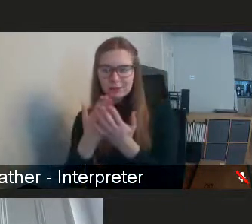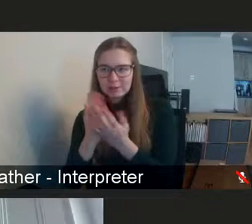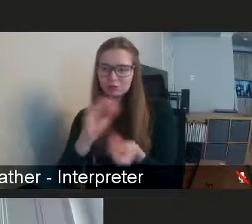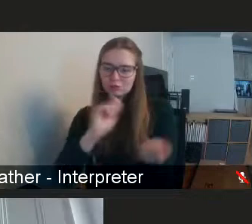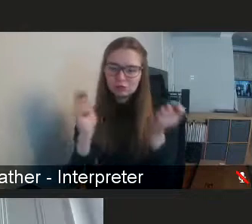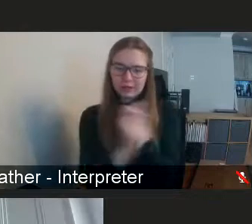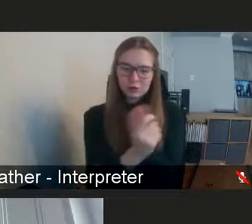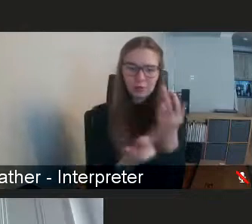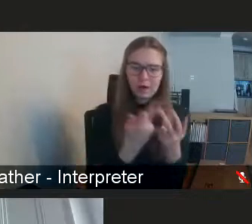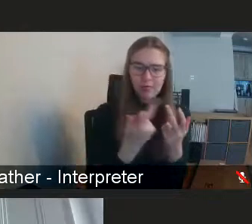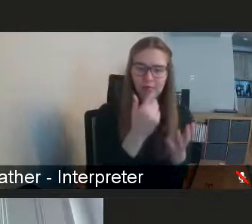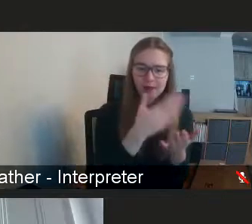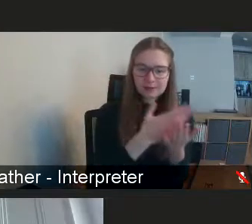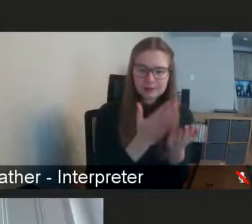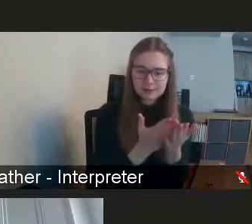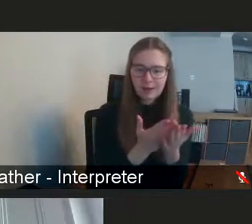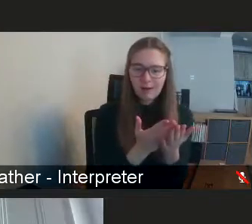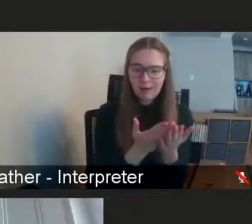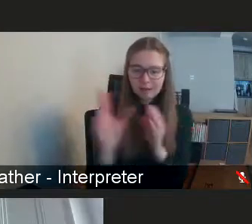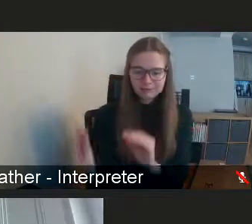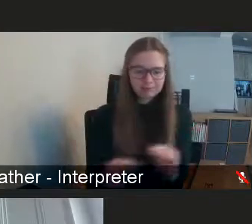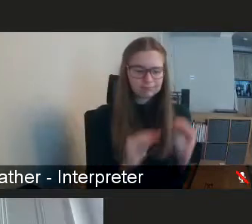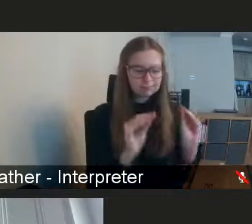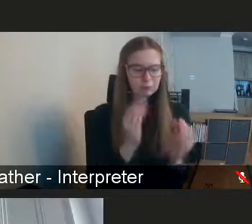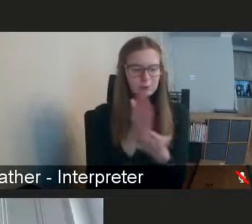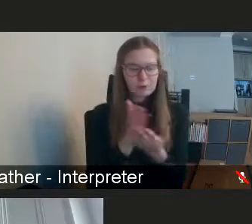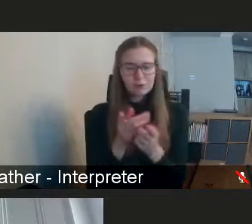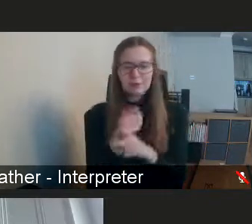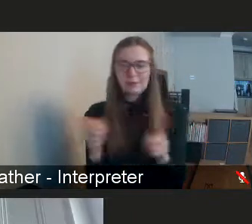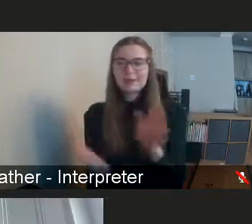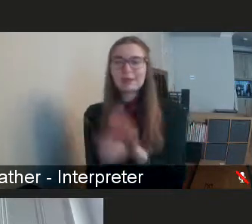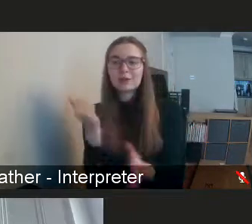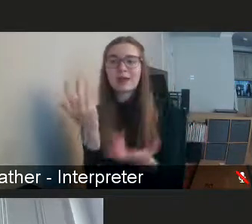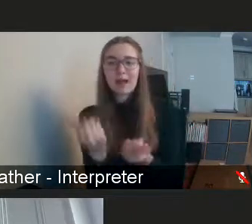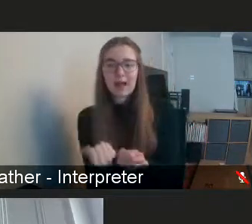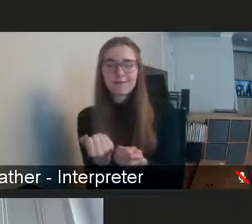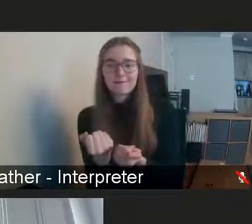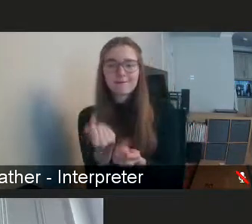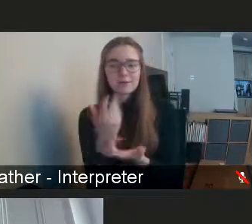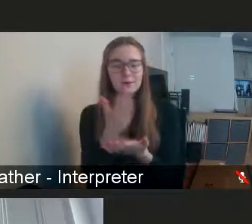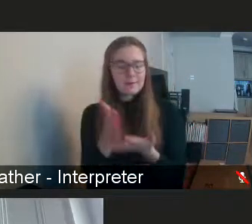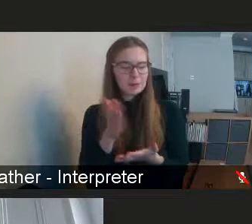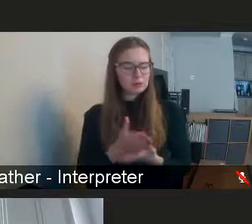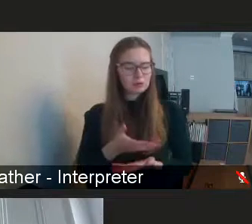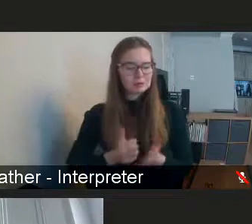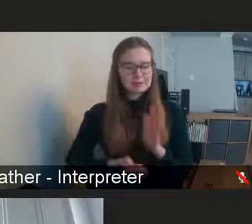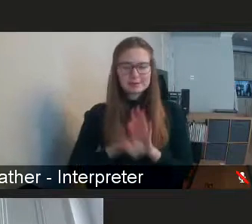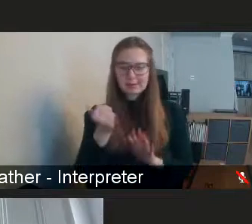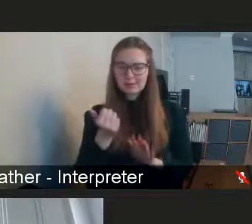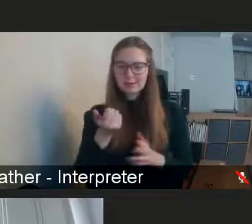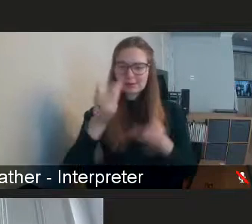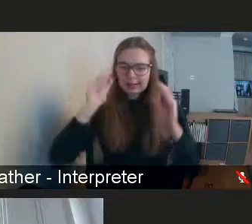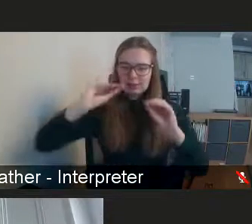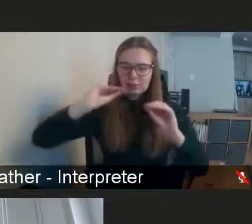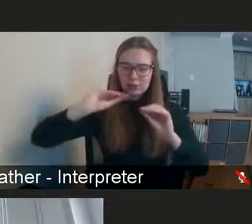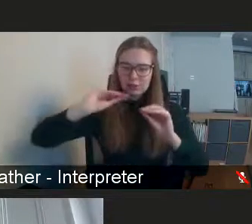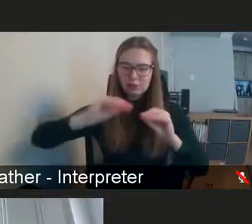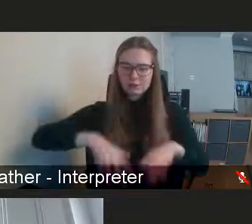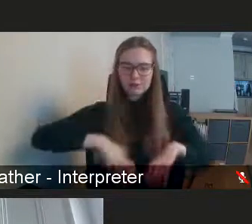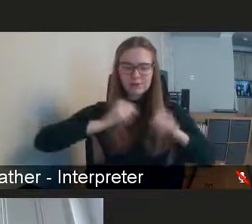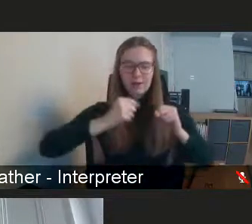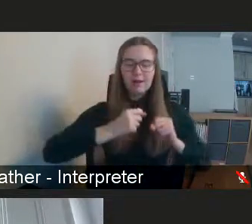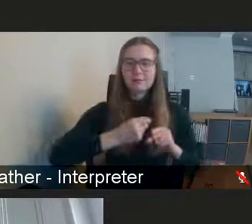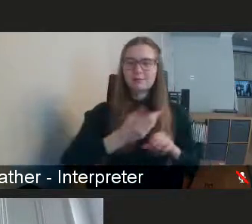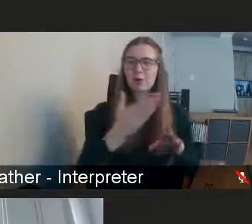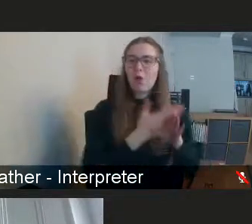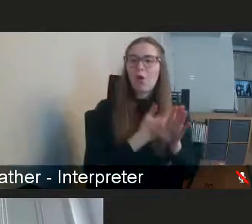we were also very concerned to make sure that the skills and the education was built right in from early years to kind of prepare people,